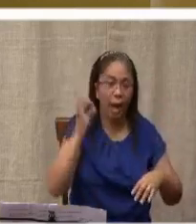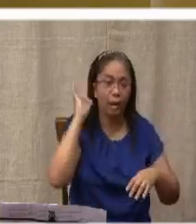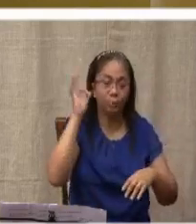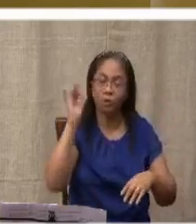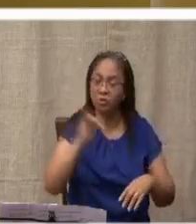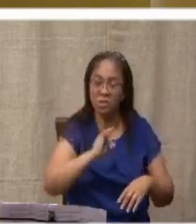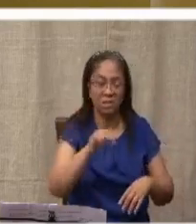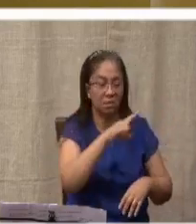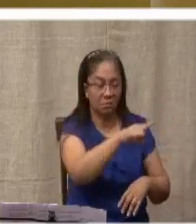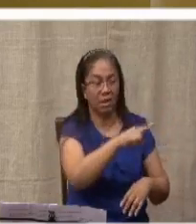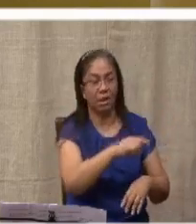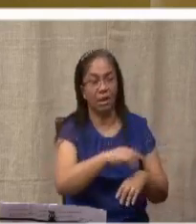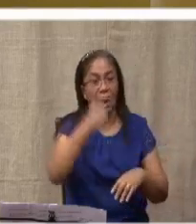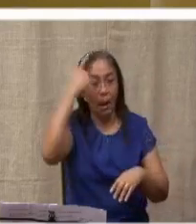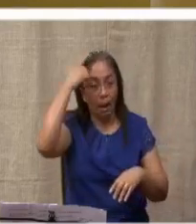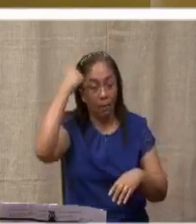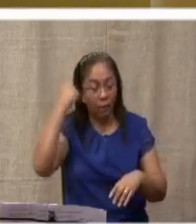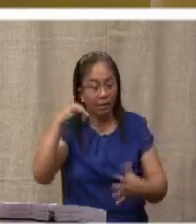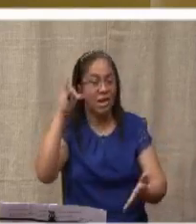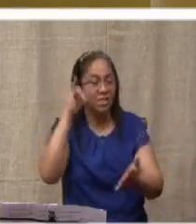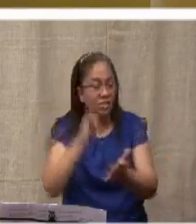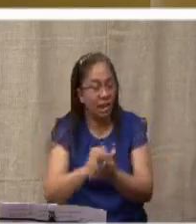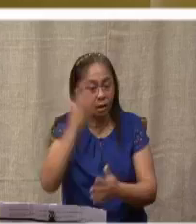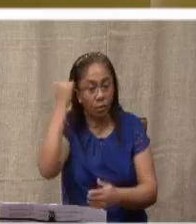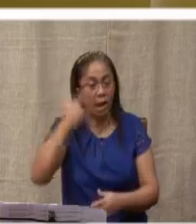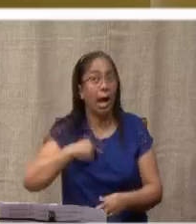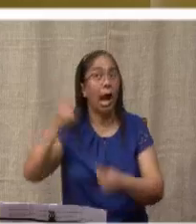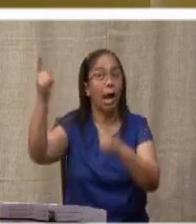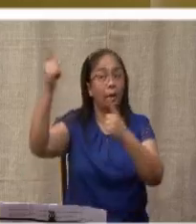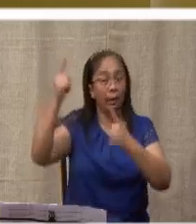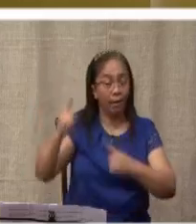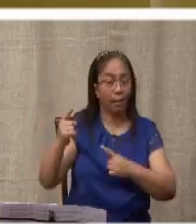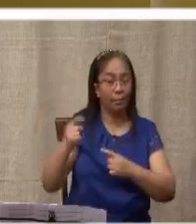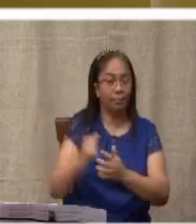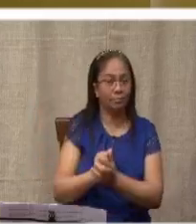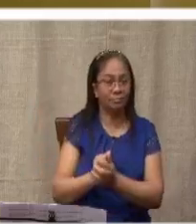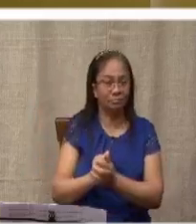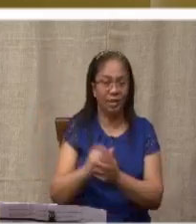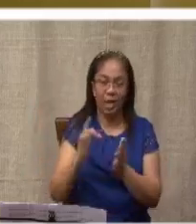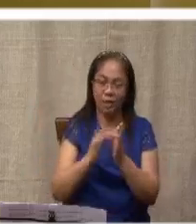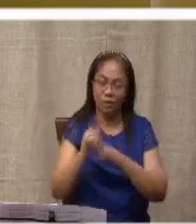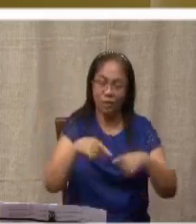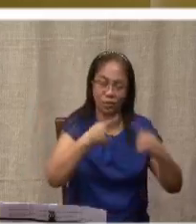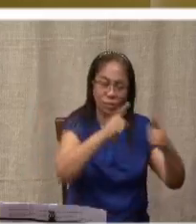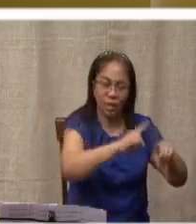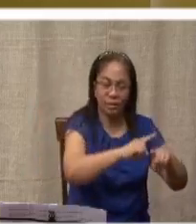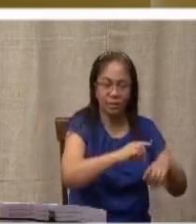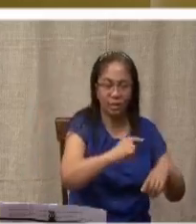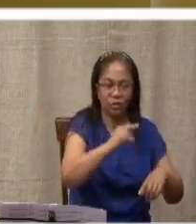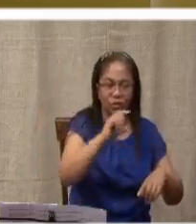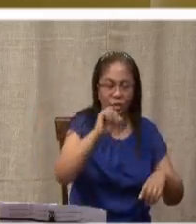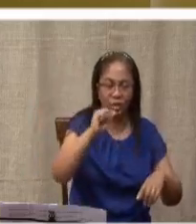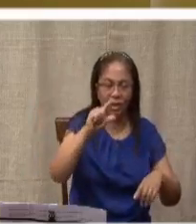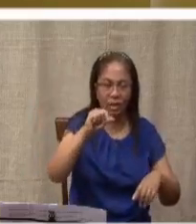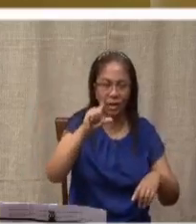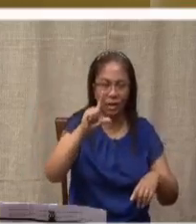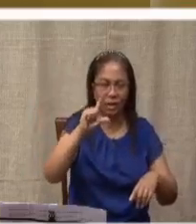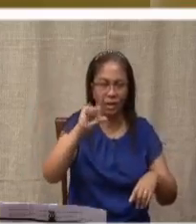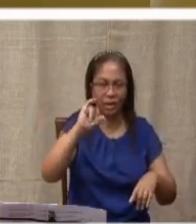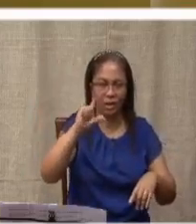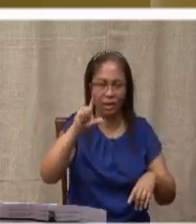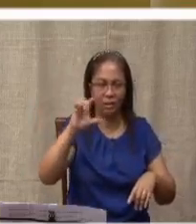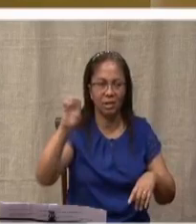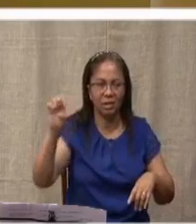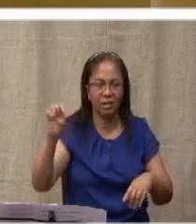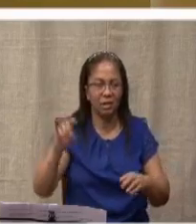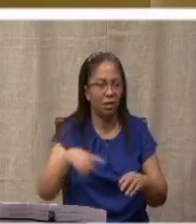too because that is why i came and he went all through the galilee preaching in the synagogues and casting out